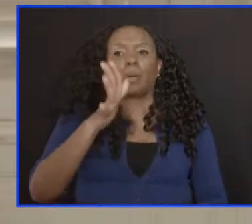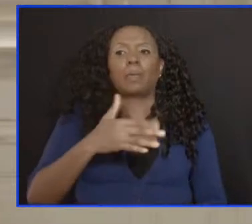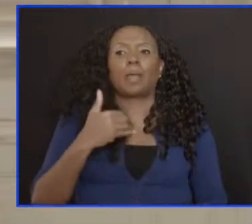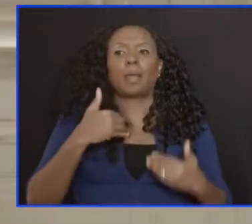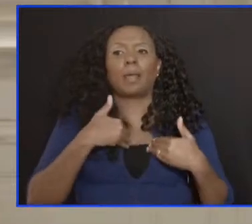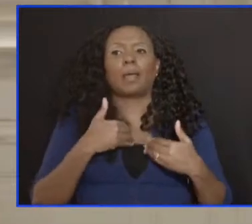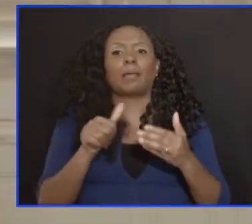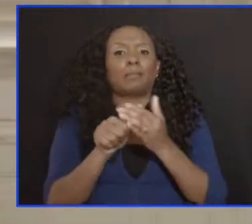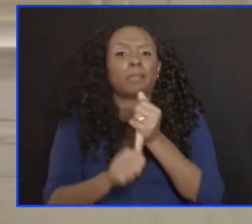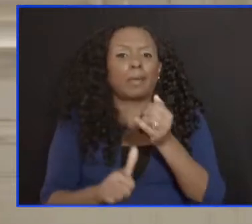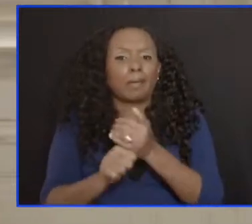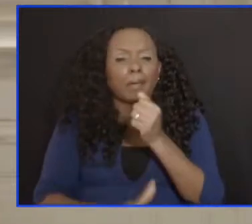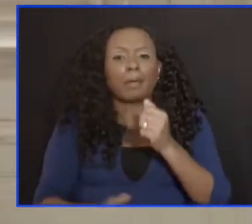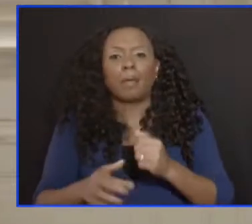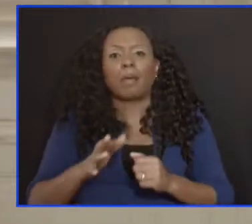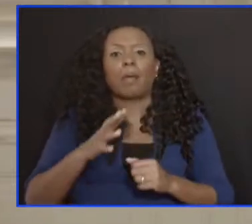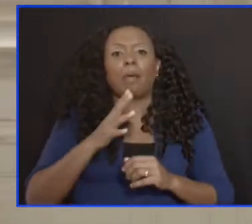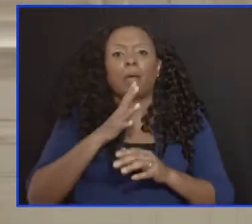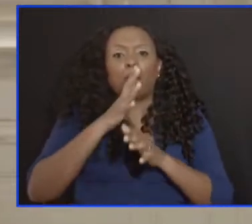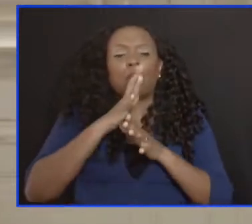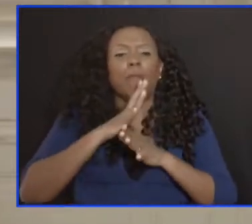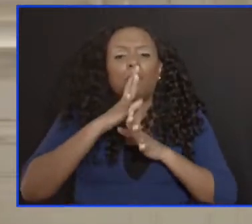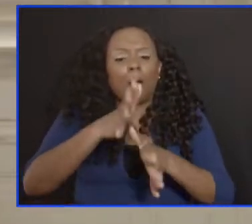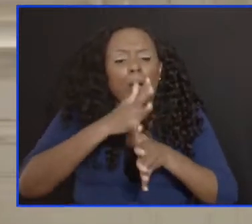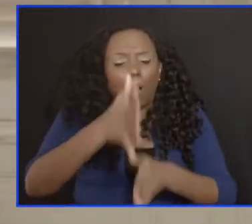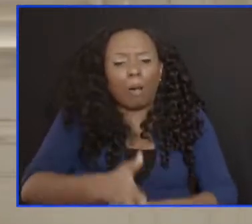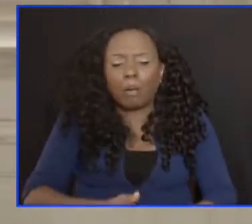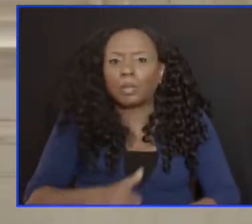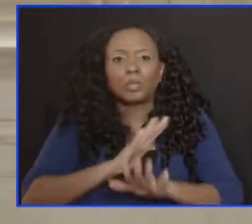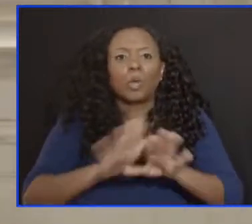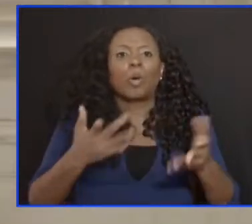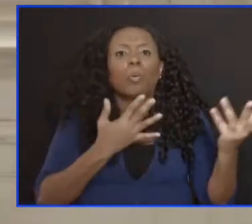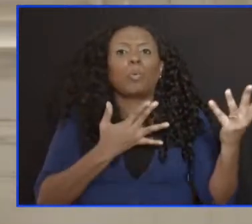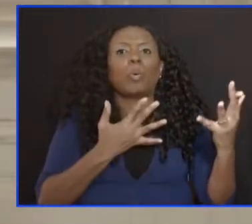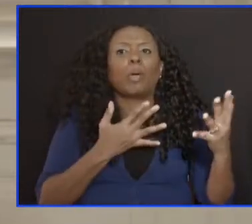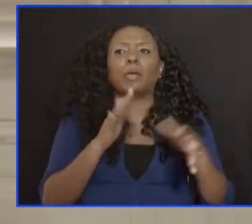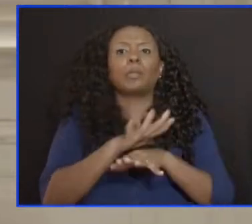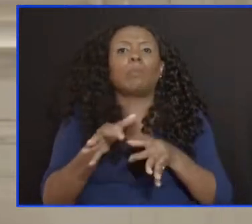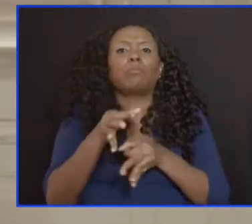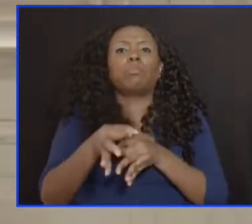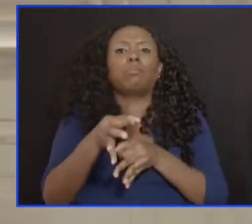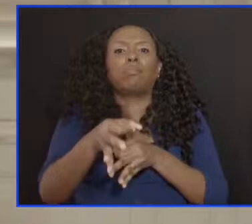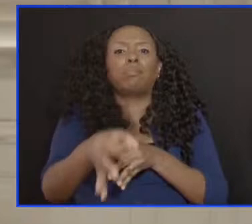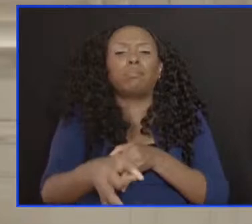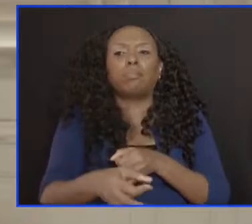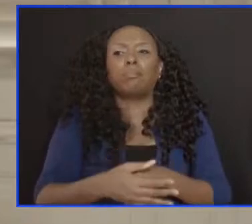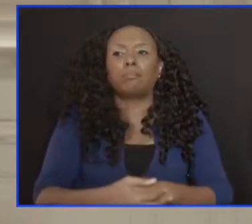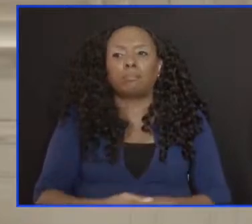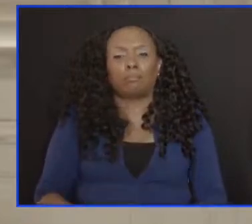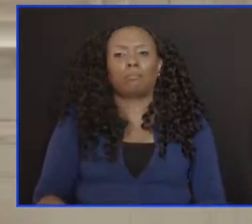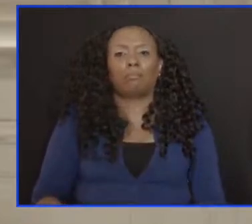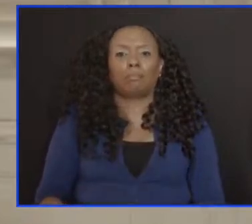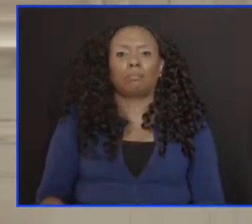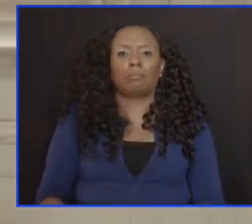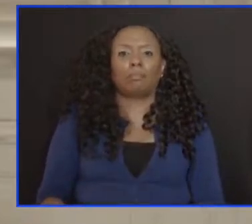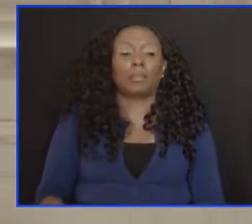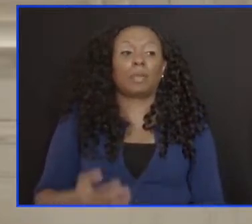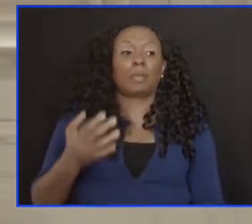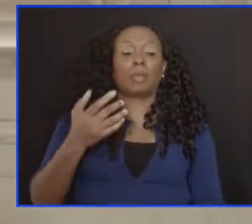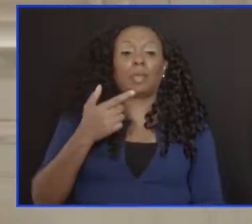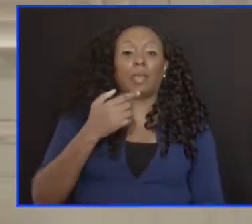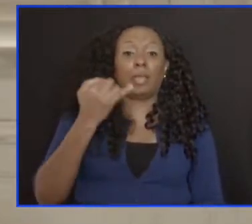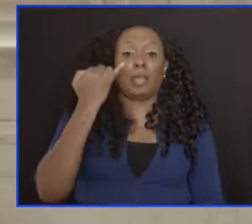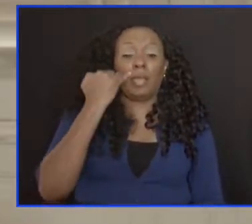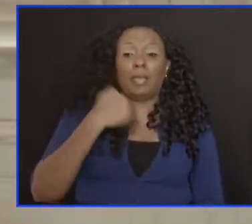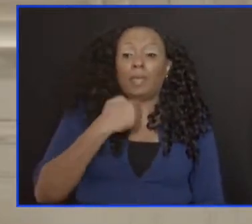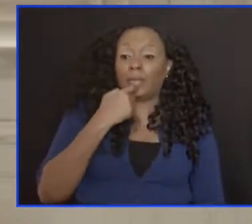you bring them in for assessment. Don't wait till they're late. And I would tell you, I know my granny. Straightforward. If I told my granny,